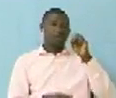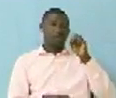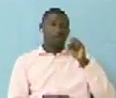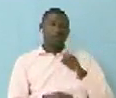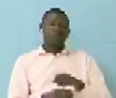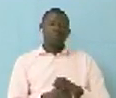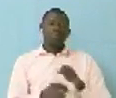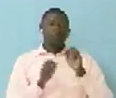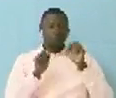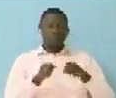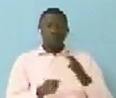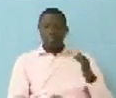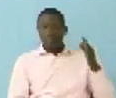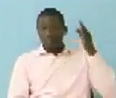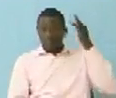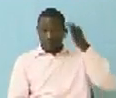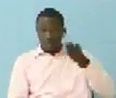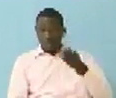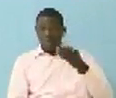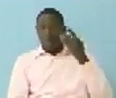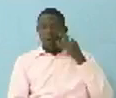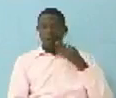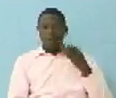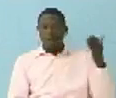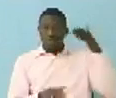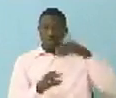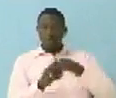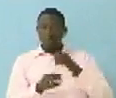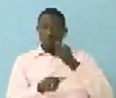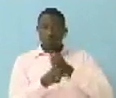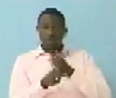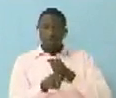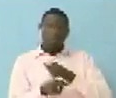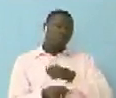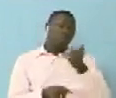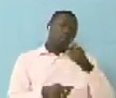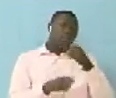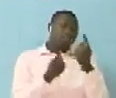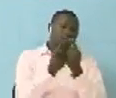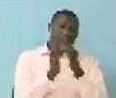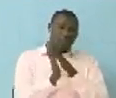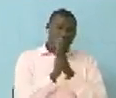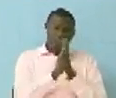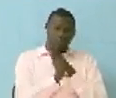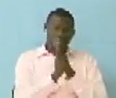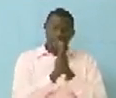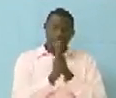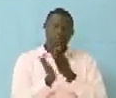So that in the future, when they come to make certain allegations,